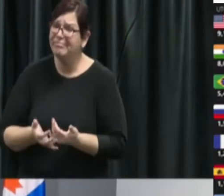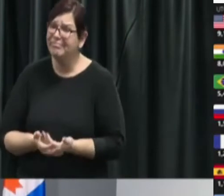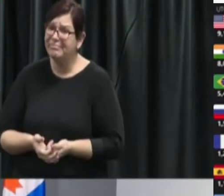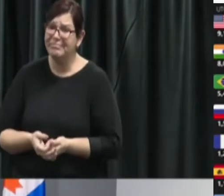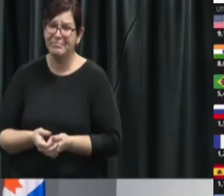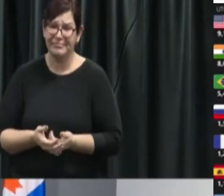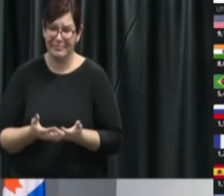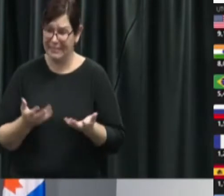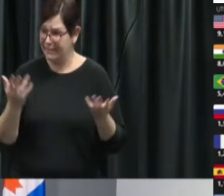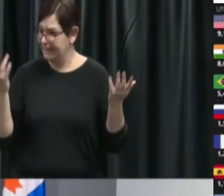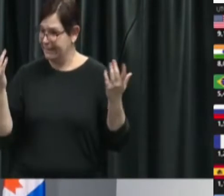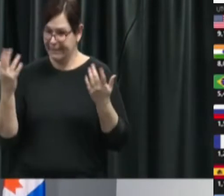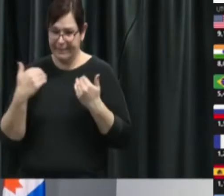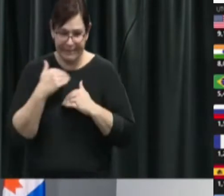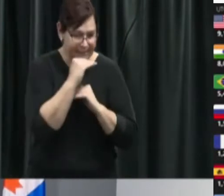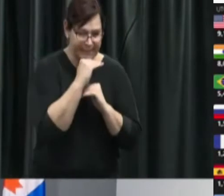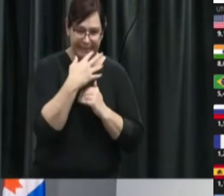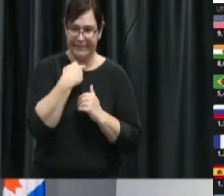activities and